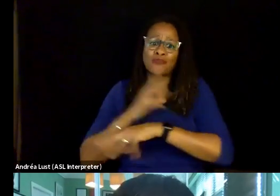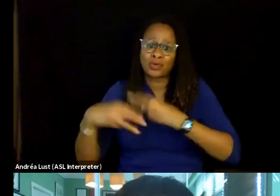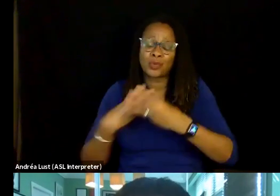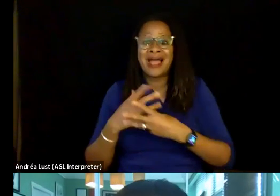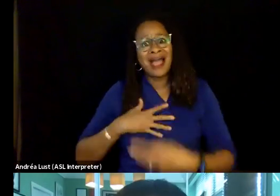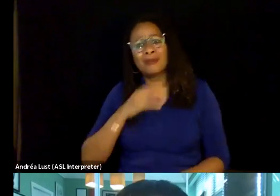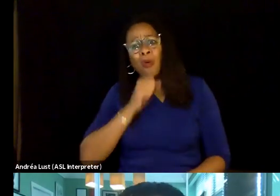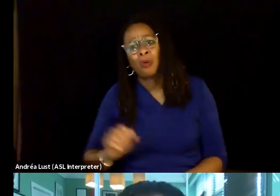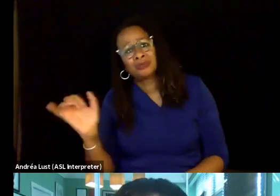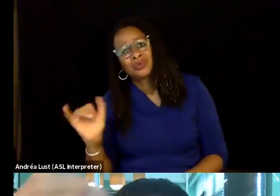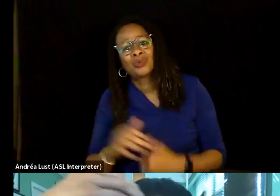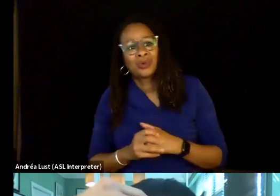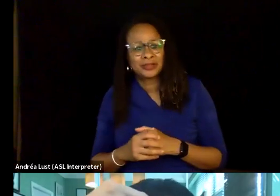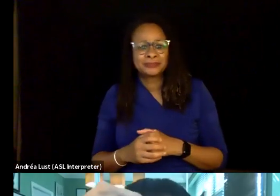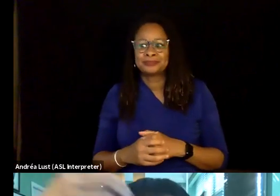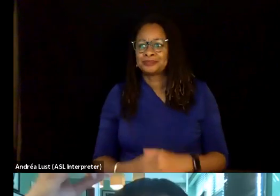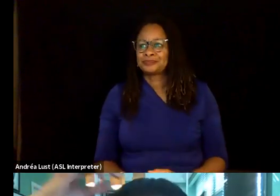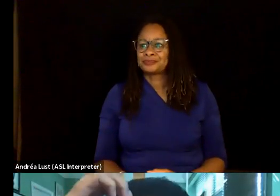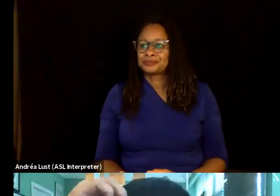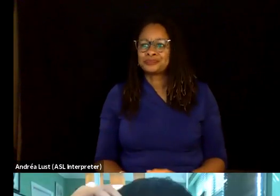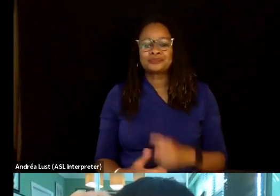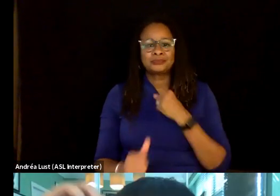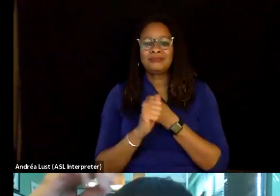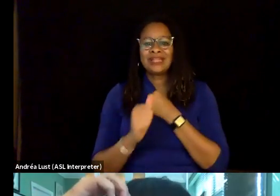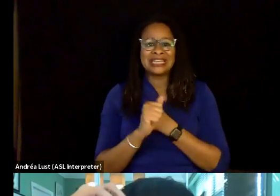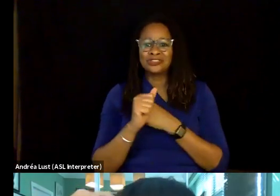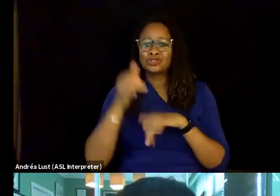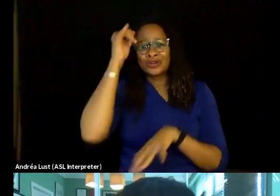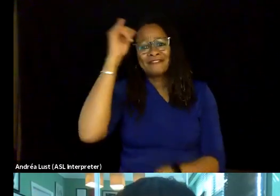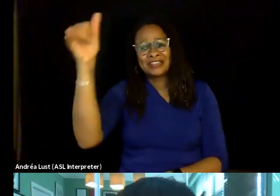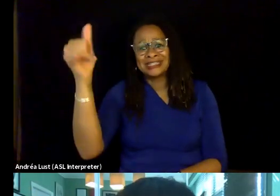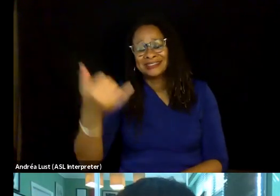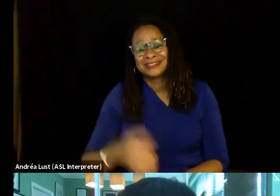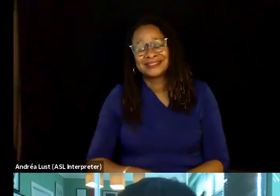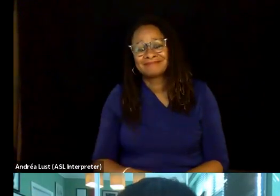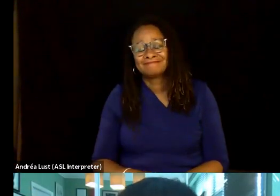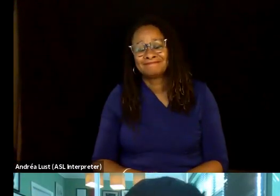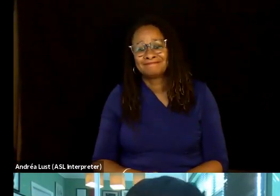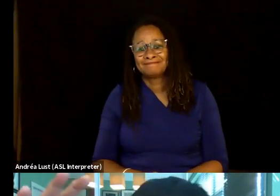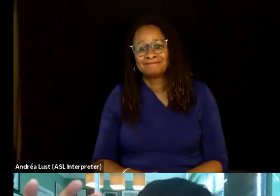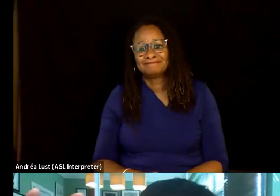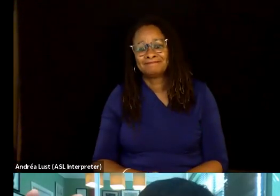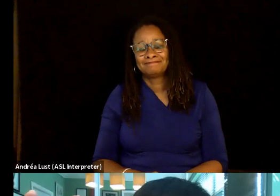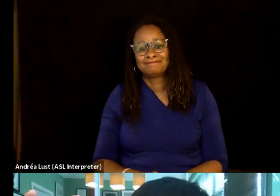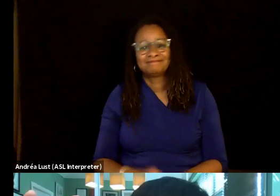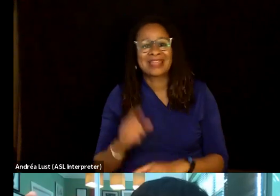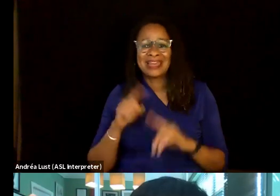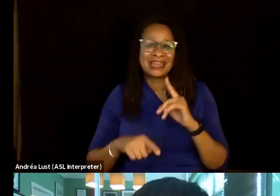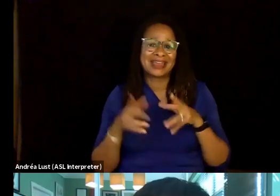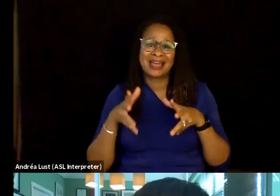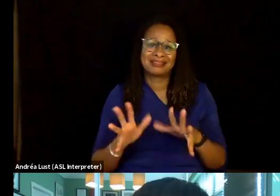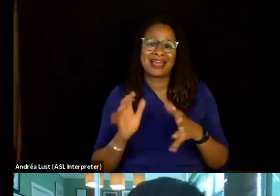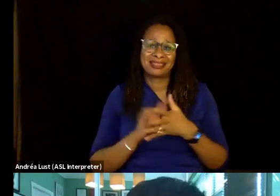old. So anyway, the dangers are infinite. You can't actually, and I can't let it stop me.